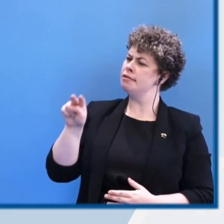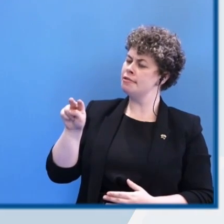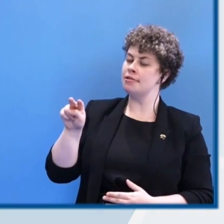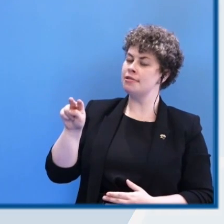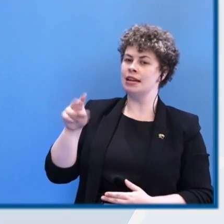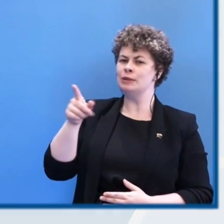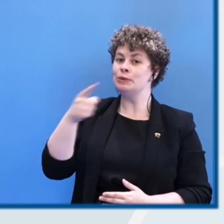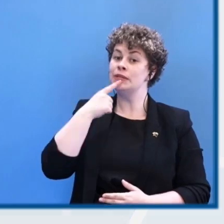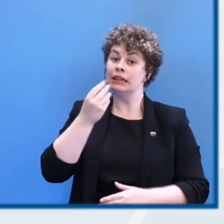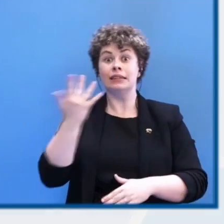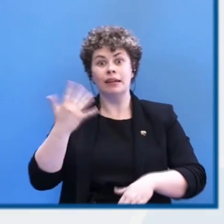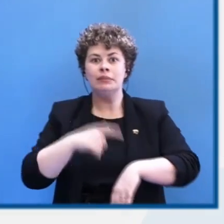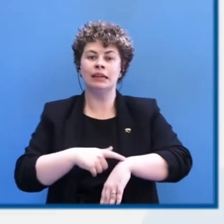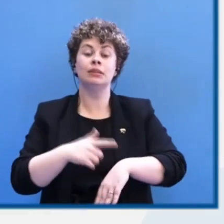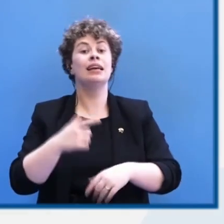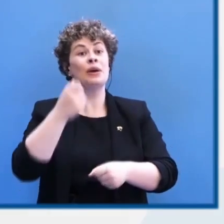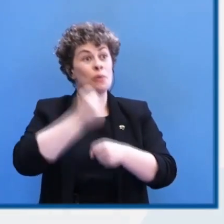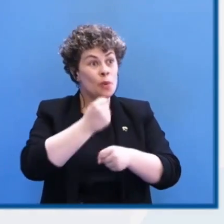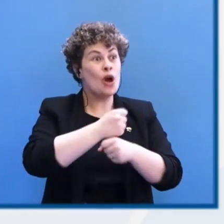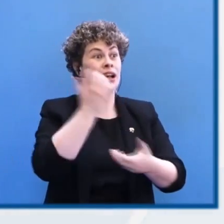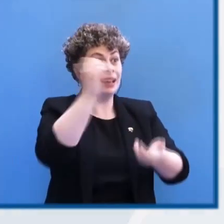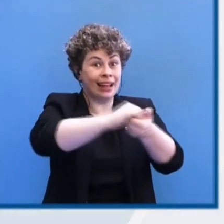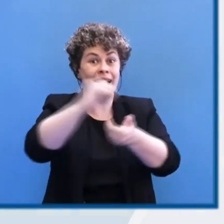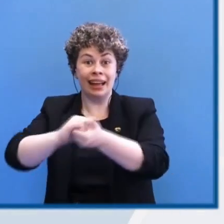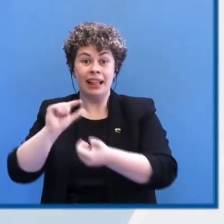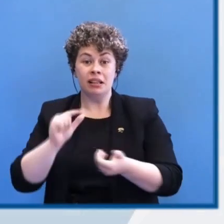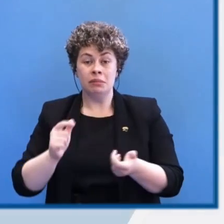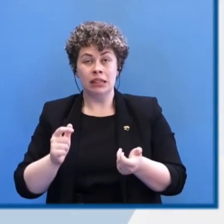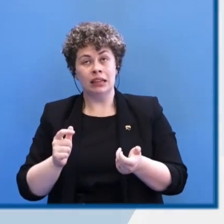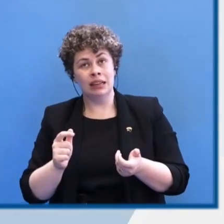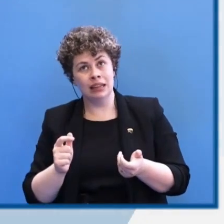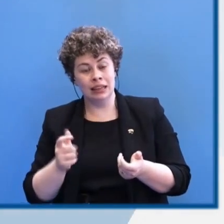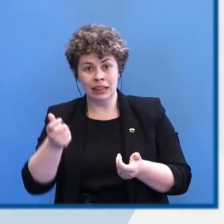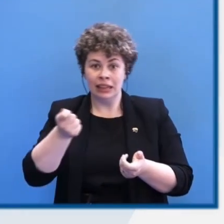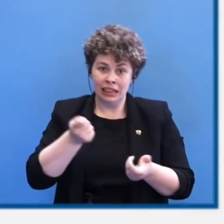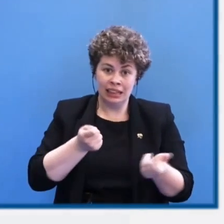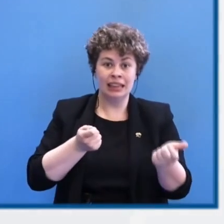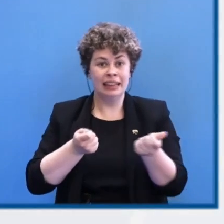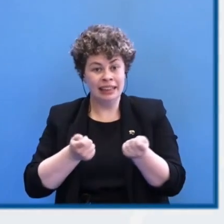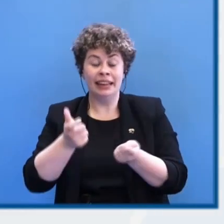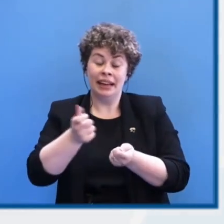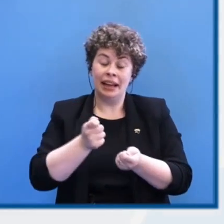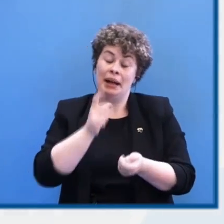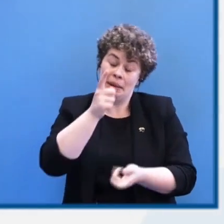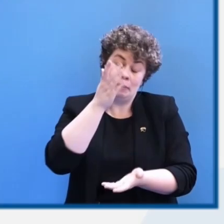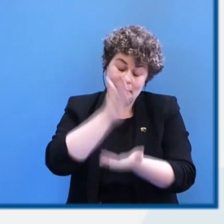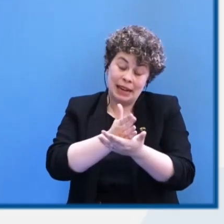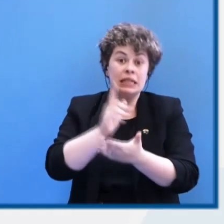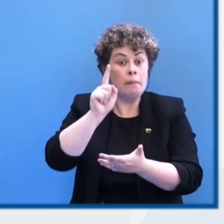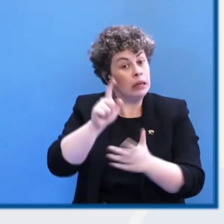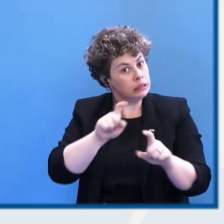sometimes tedious, extremely necessary and absolutely vital. And many of us who've worked in ministries